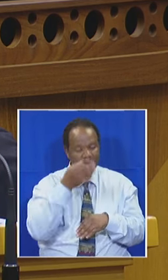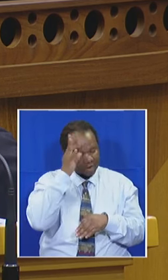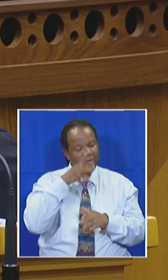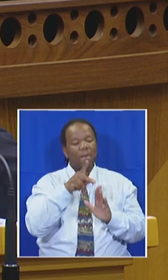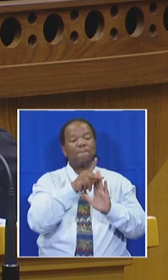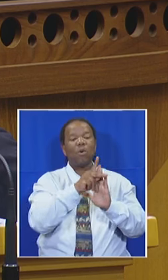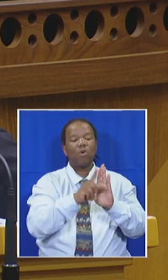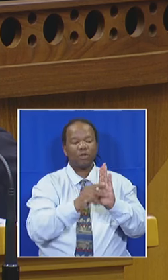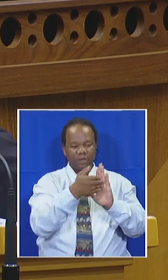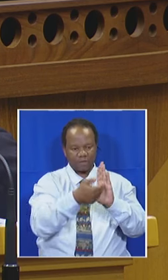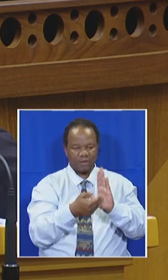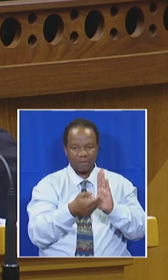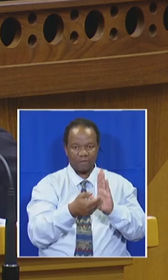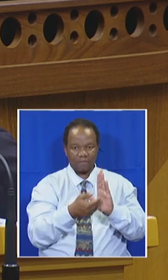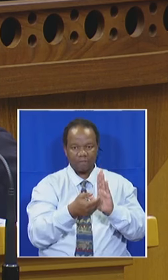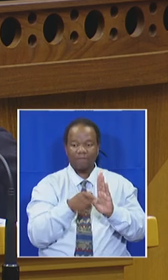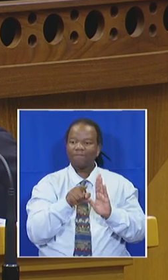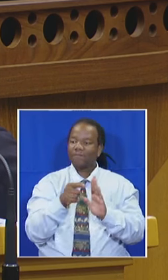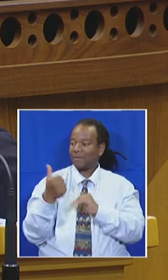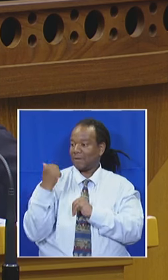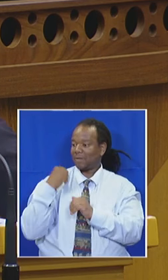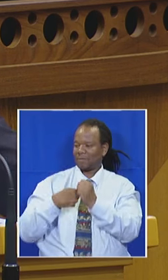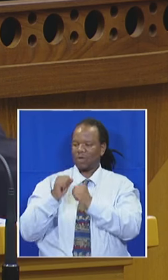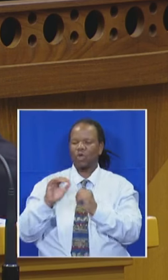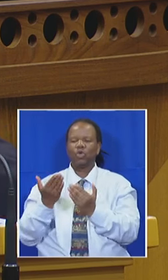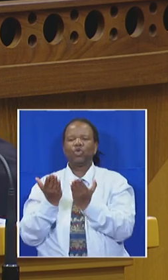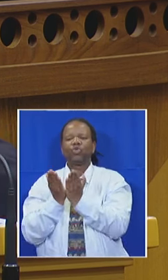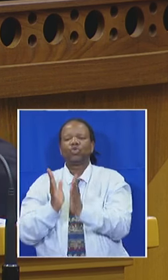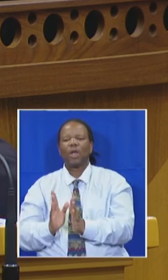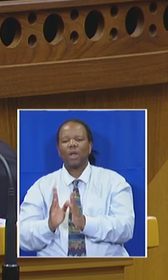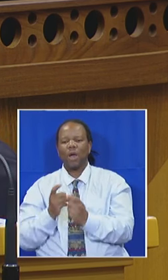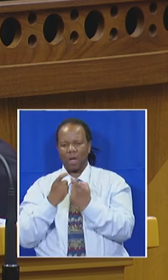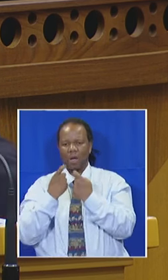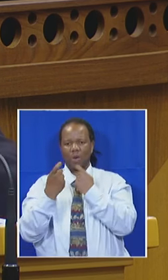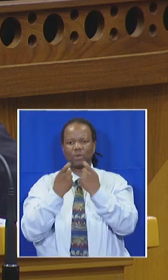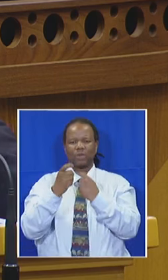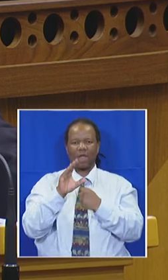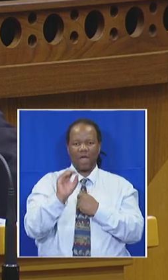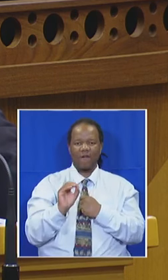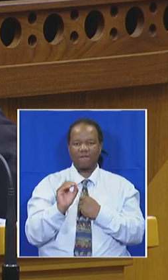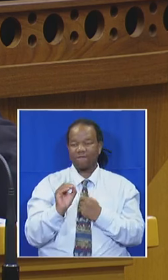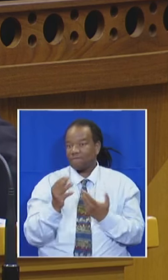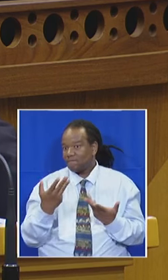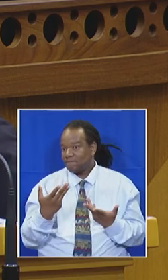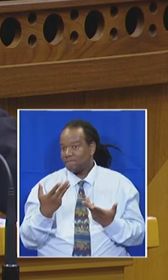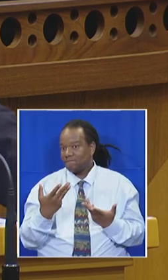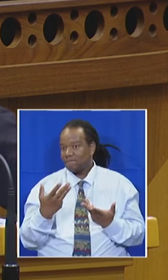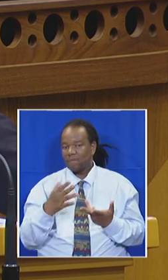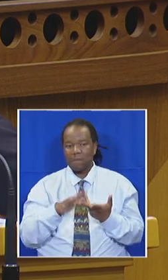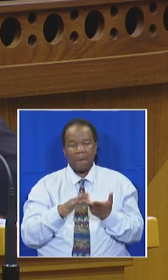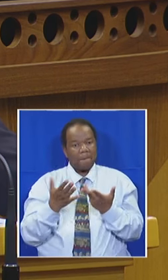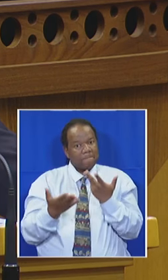concerns raised by the students, including consideration of raising the